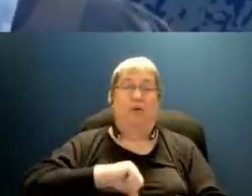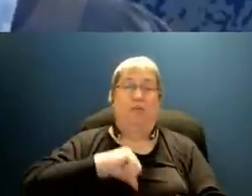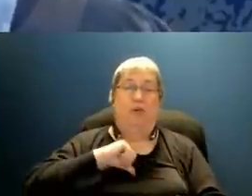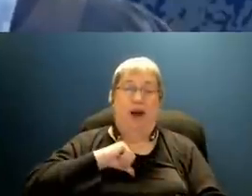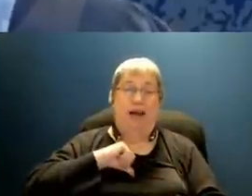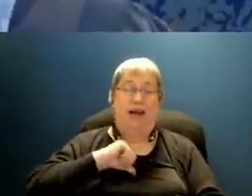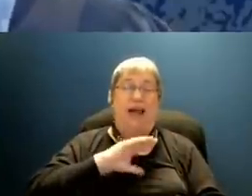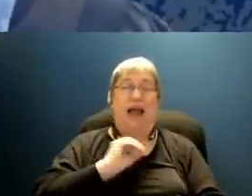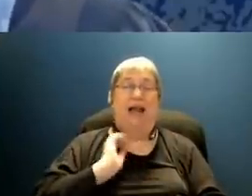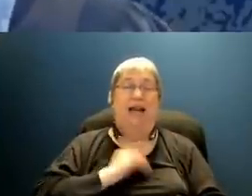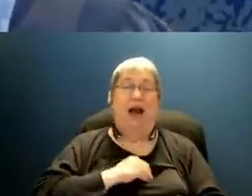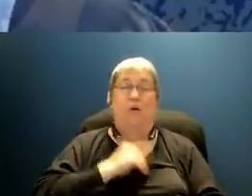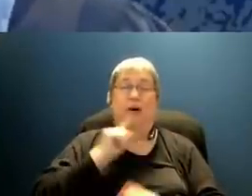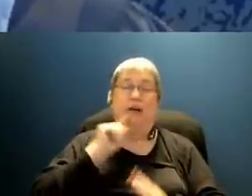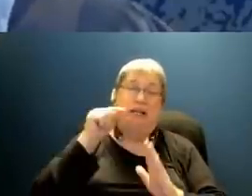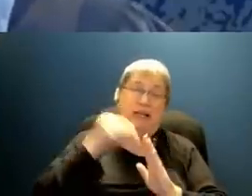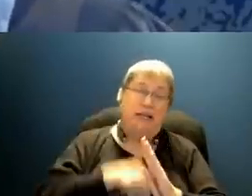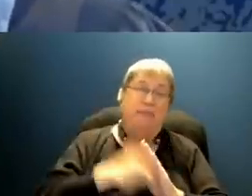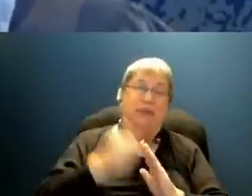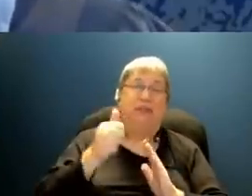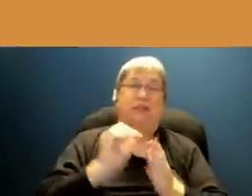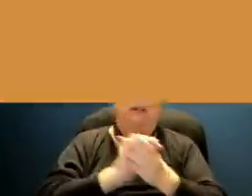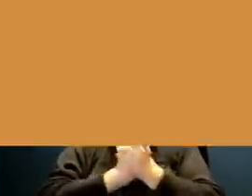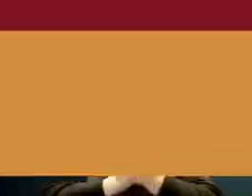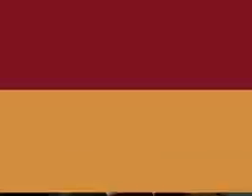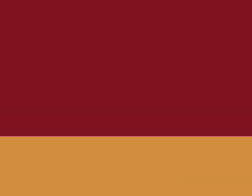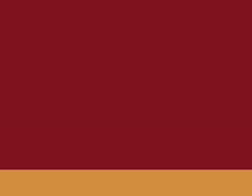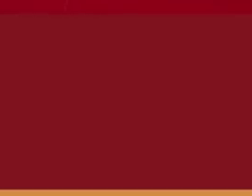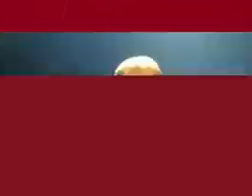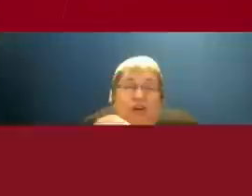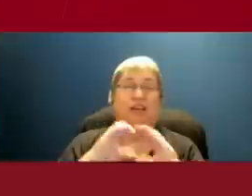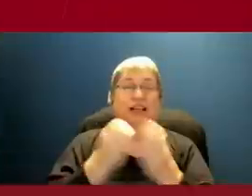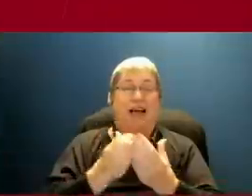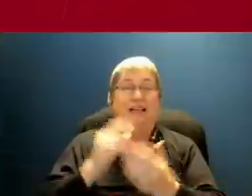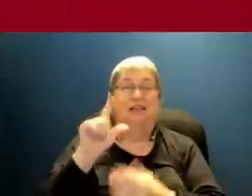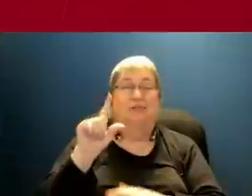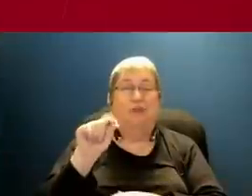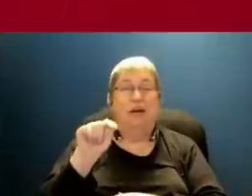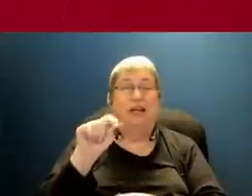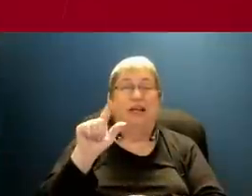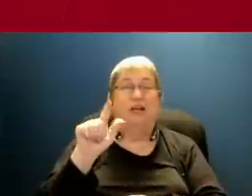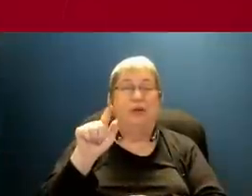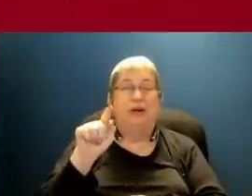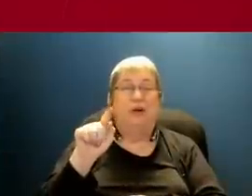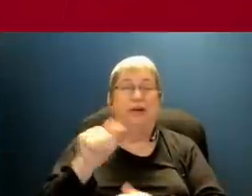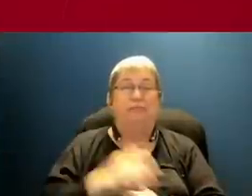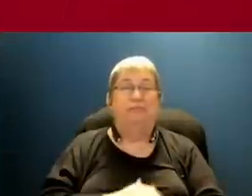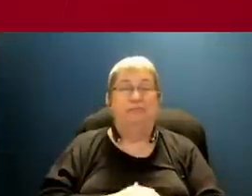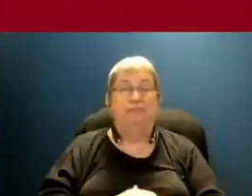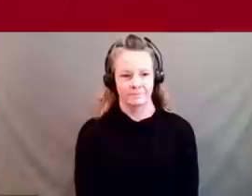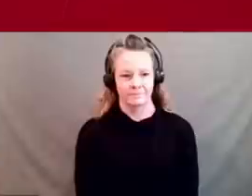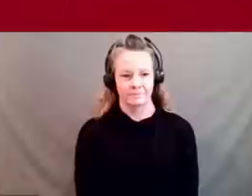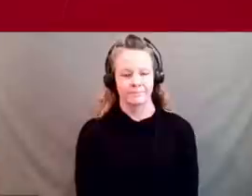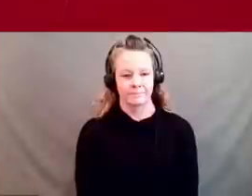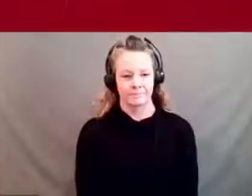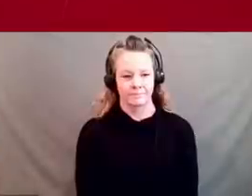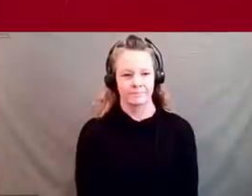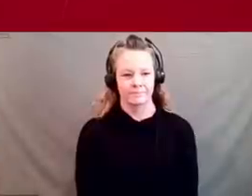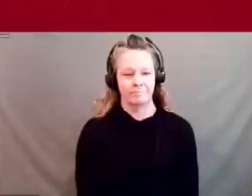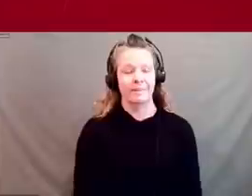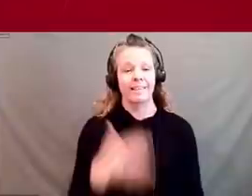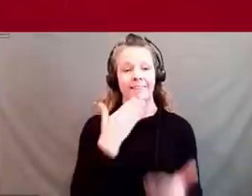congratulations to the class of 2021. Thank you, Dr. Frank, for that insightful